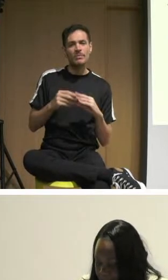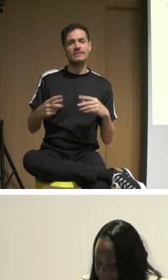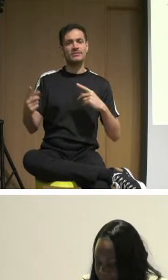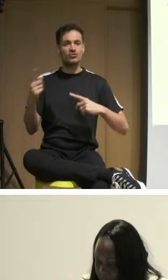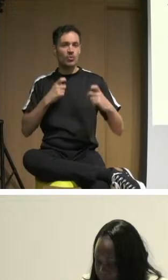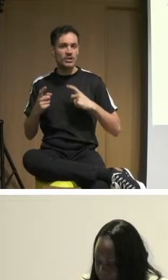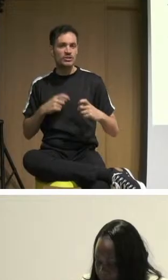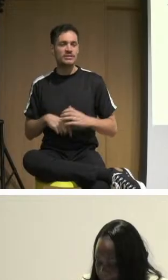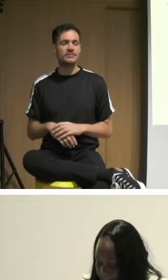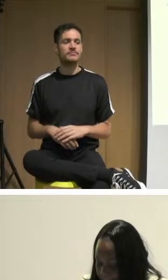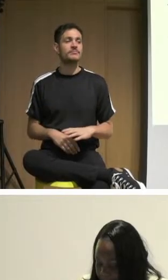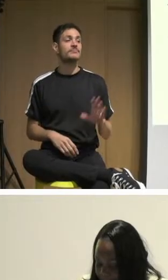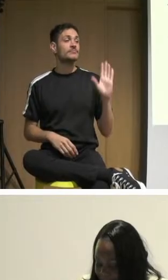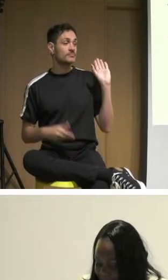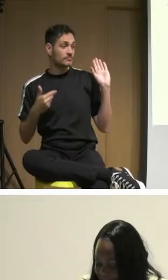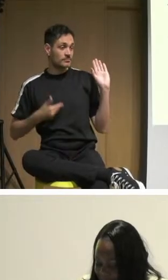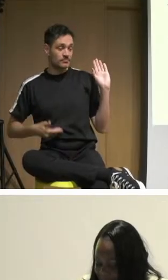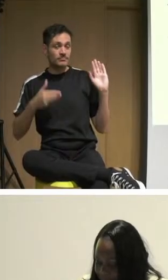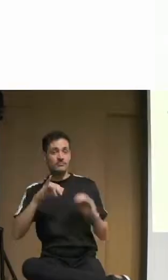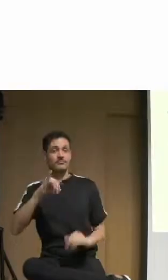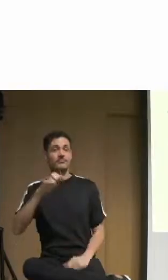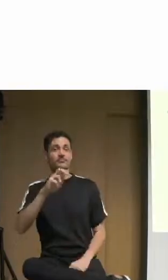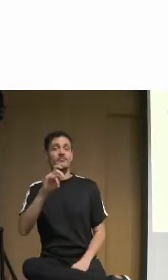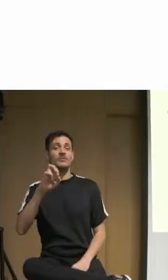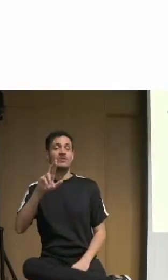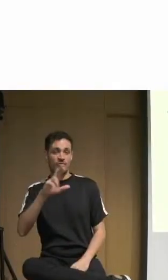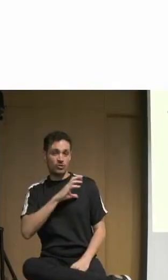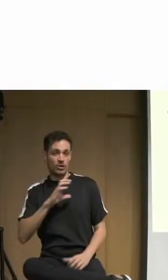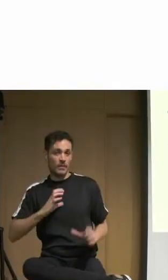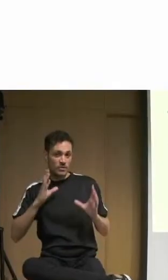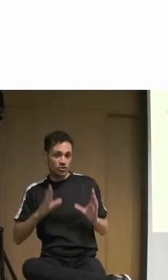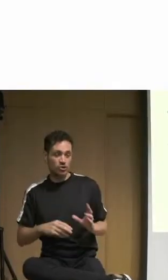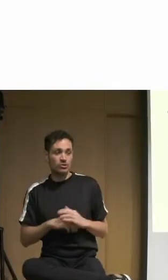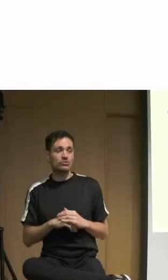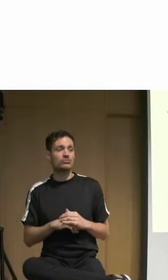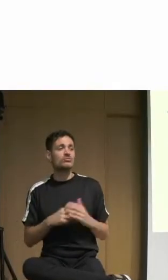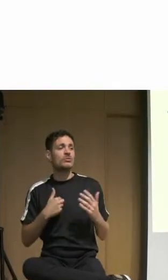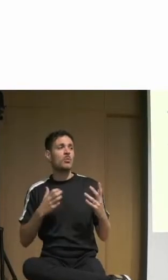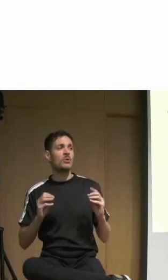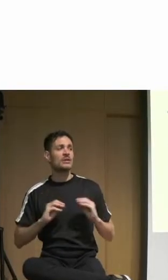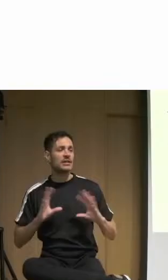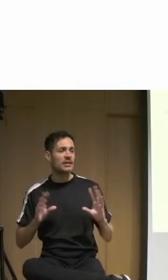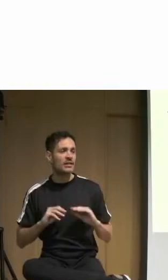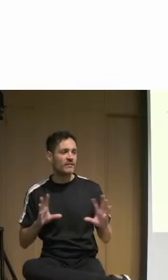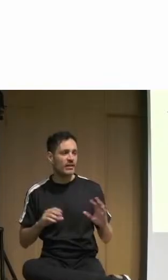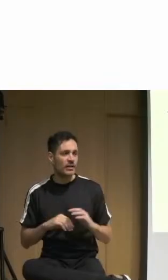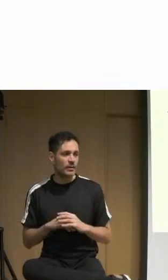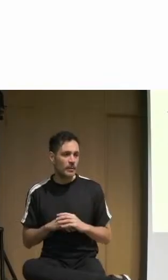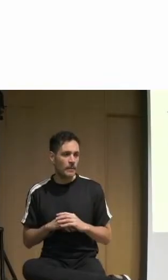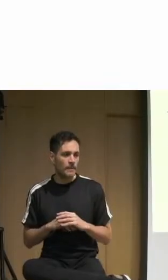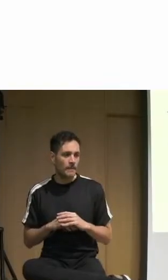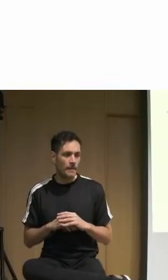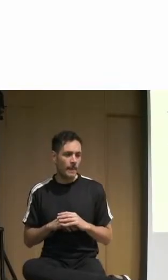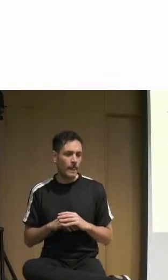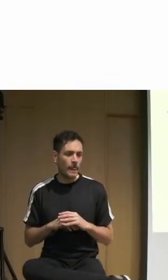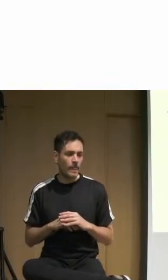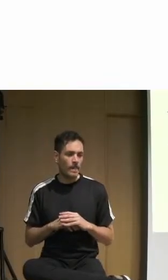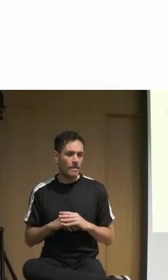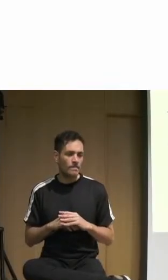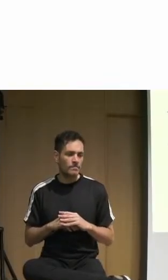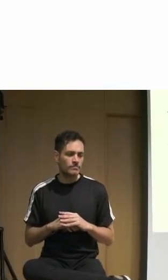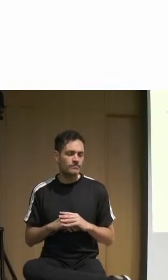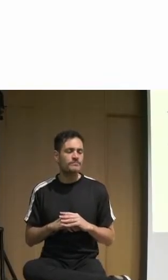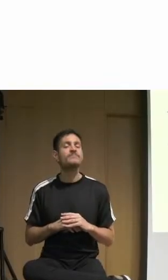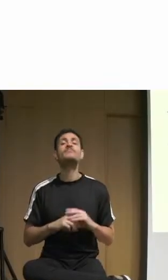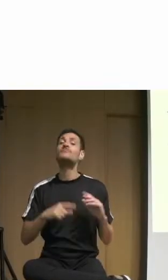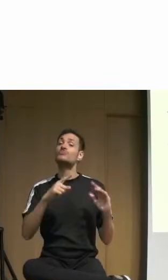May I, this is Jennifer Jones-Alston, Commissioner. Point of clarification. With respect to making room for comment, is it